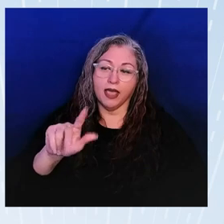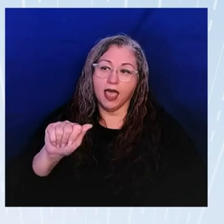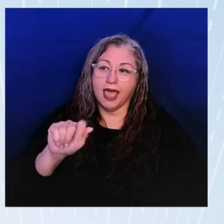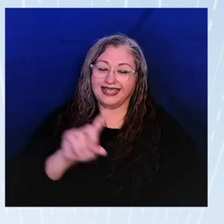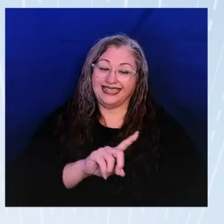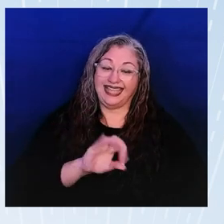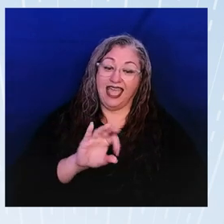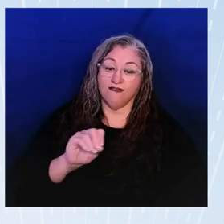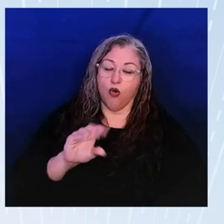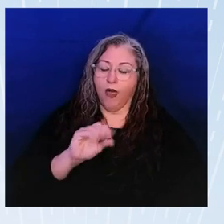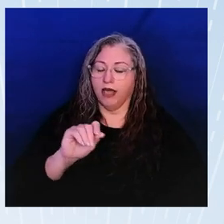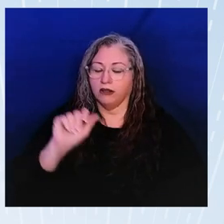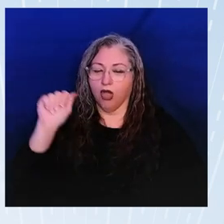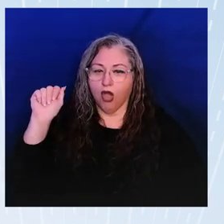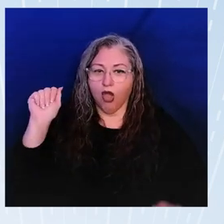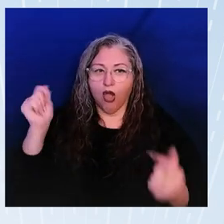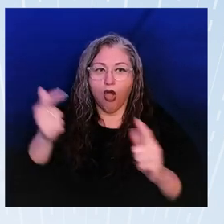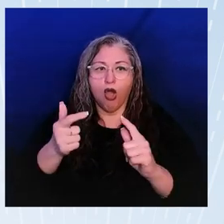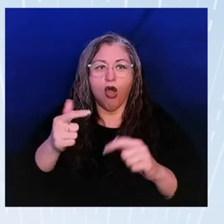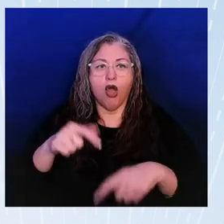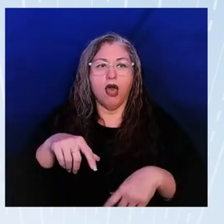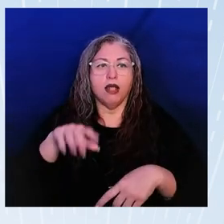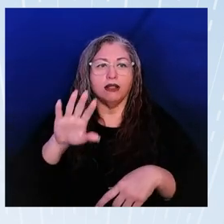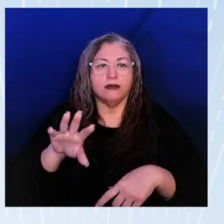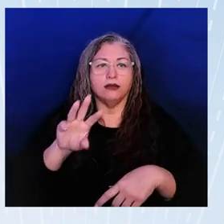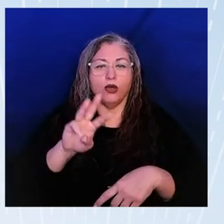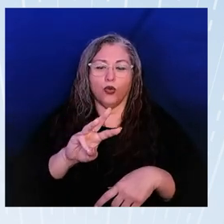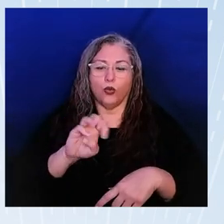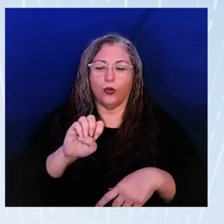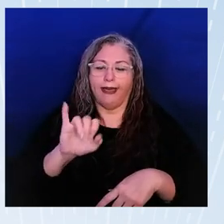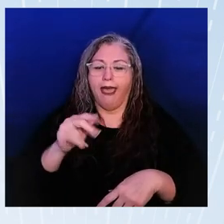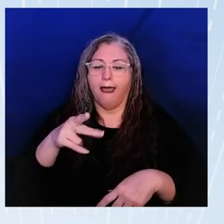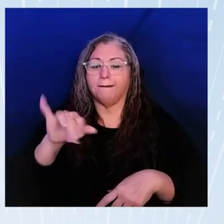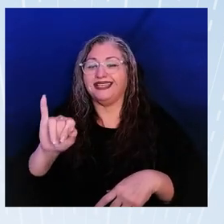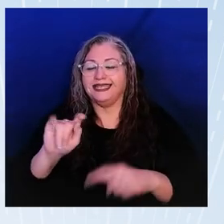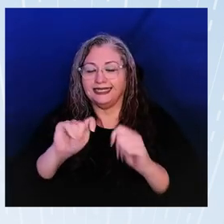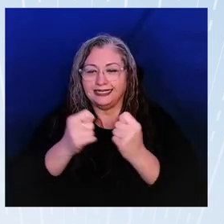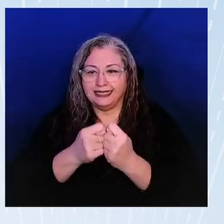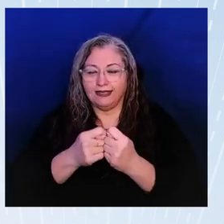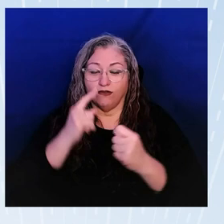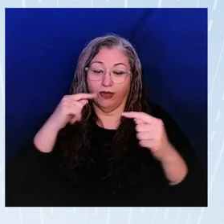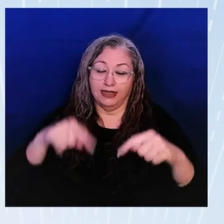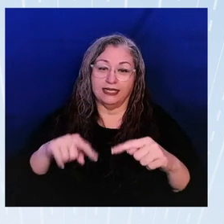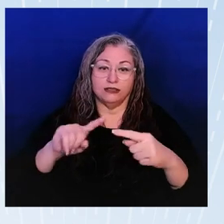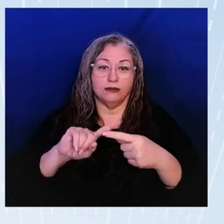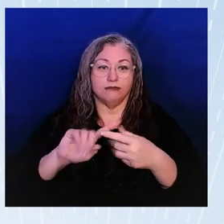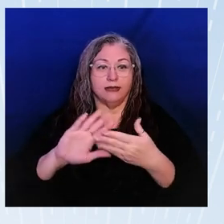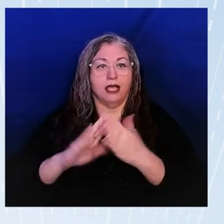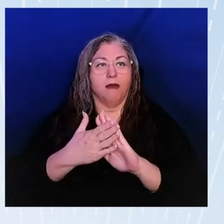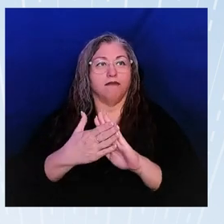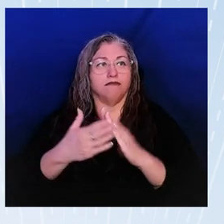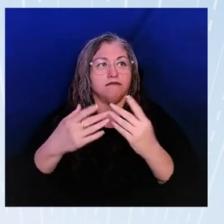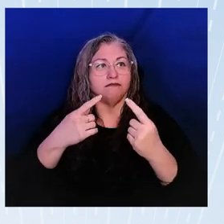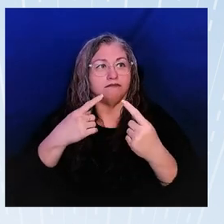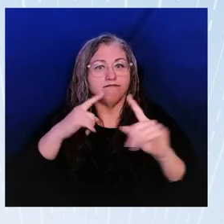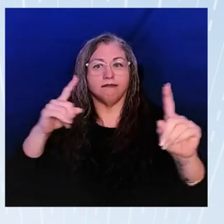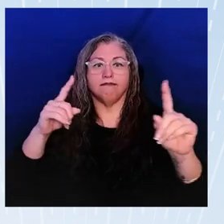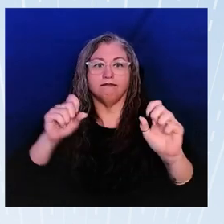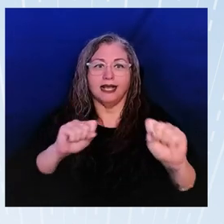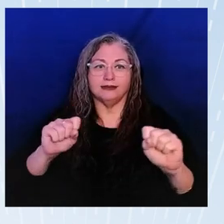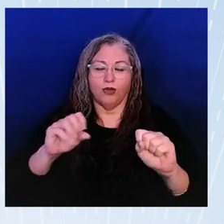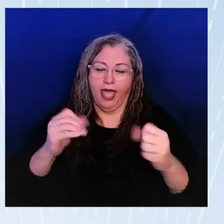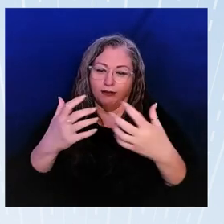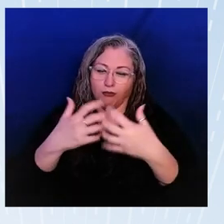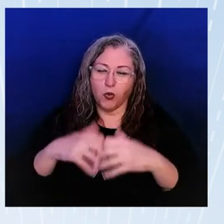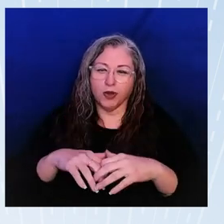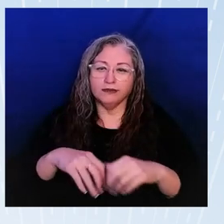the entire WEONP team for making this meeting possible and making all of this work go. So